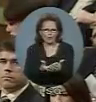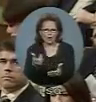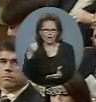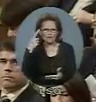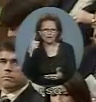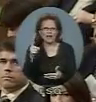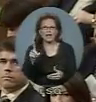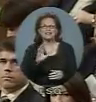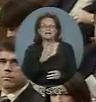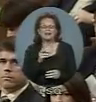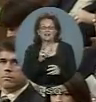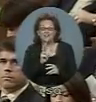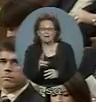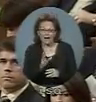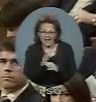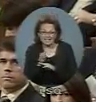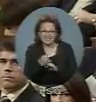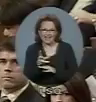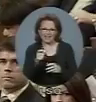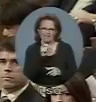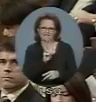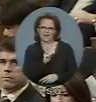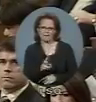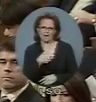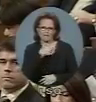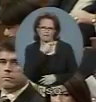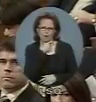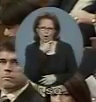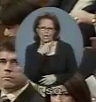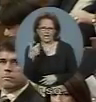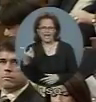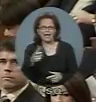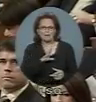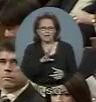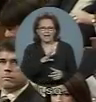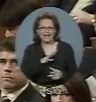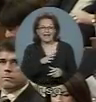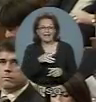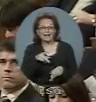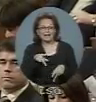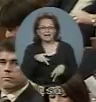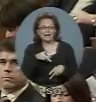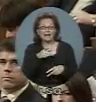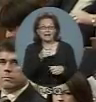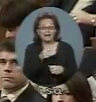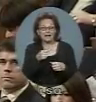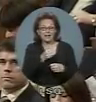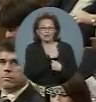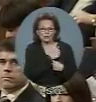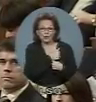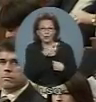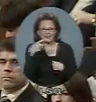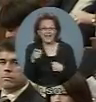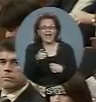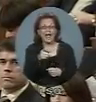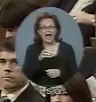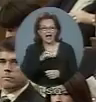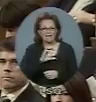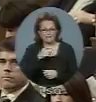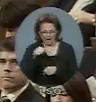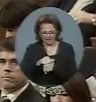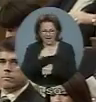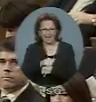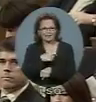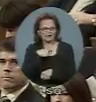to access to the prison, they actually agree that they will formalize that agreement so there is no potential misunderstanding. Mr. Speaker,